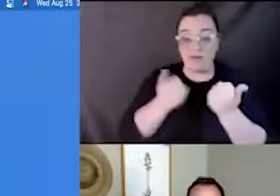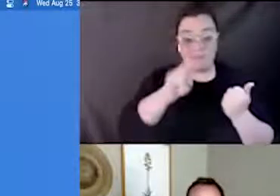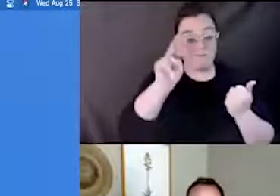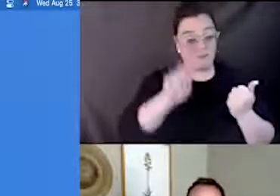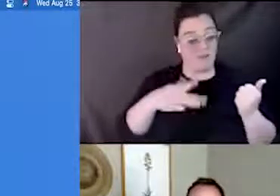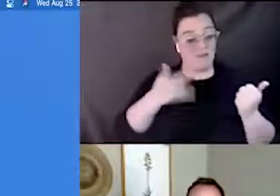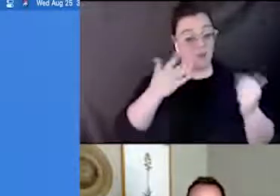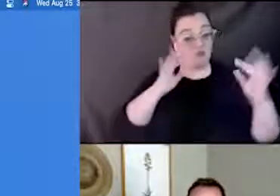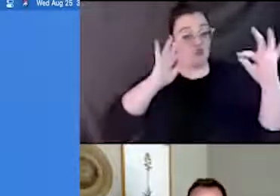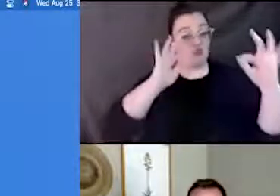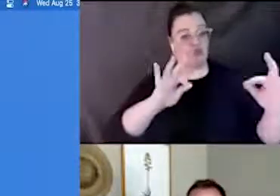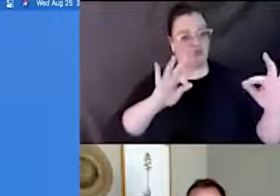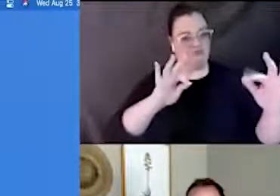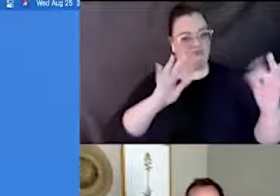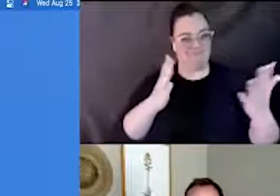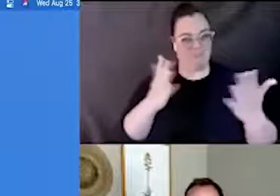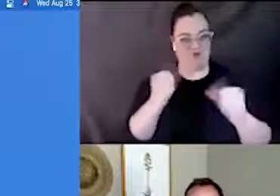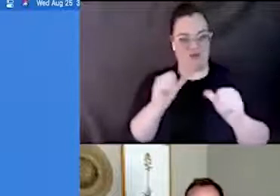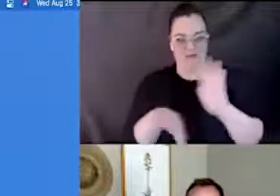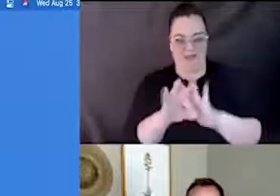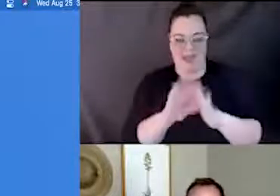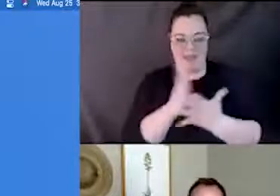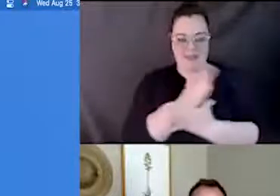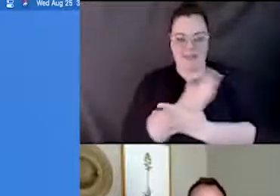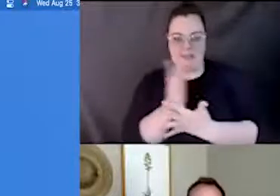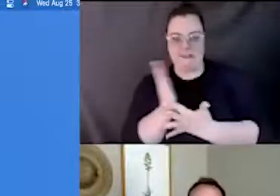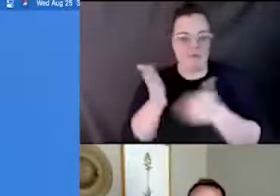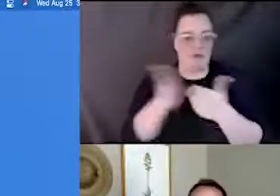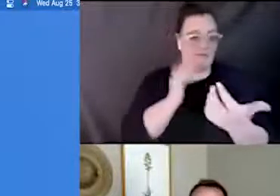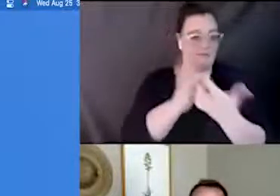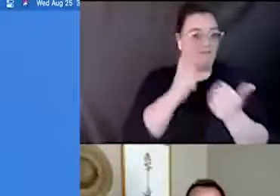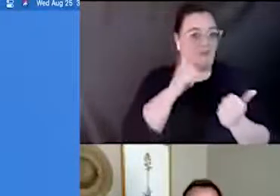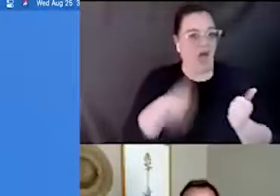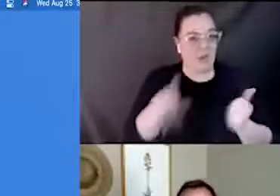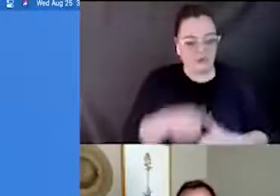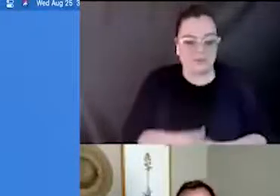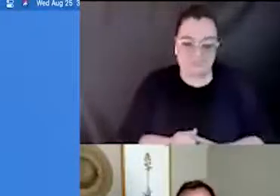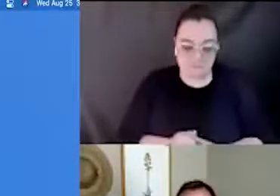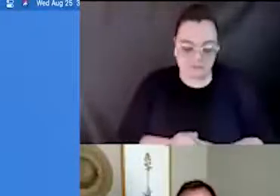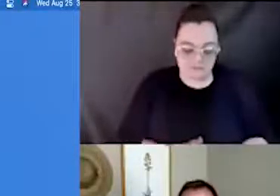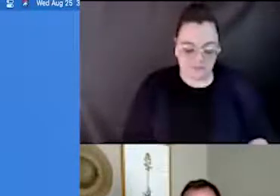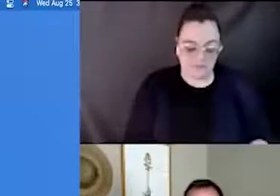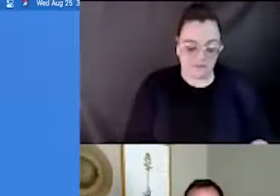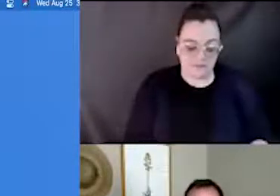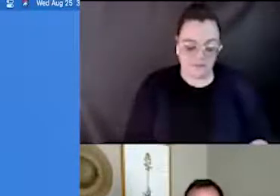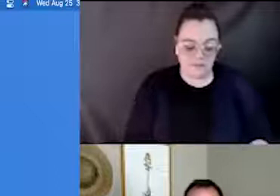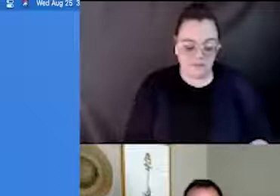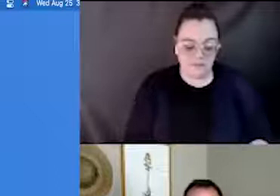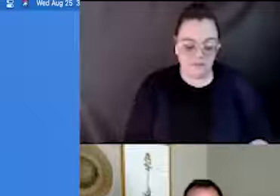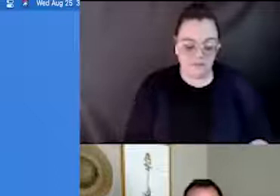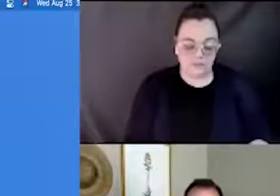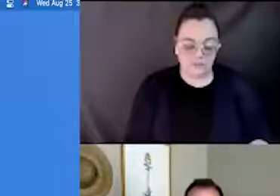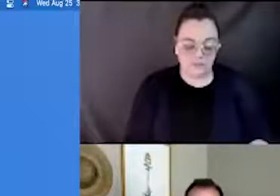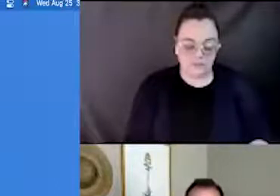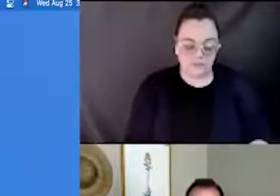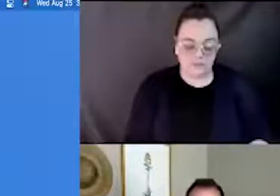little bears mentality here. So whatever works best for you. The next